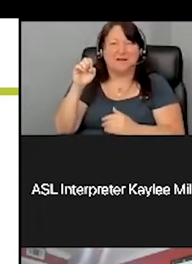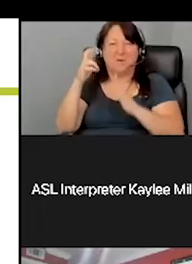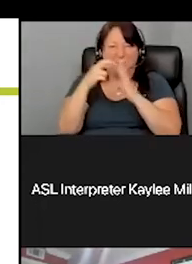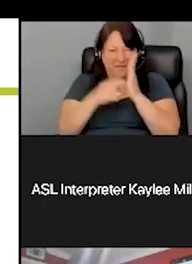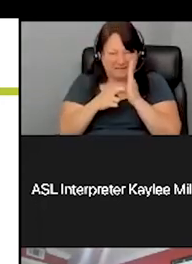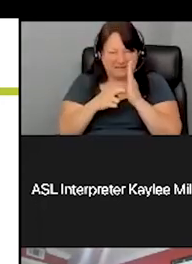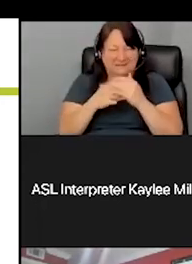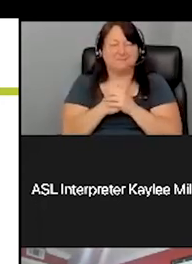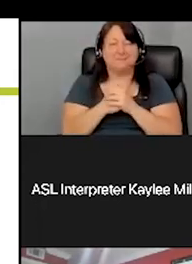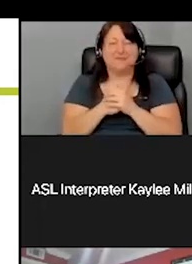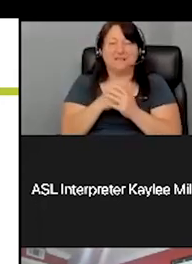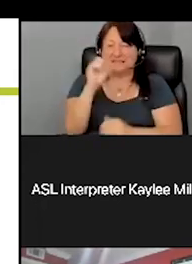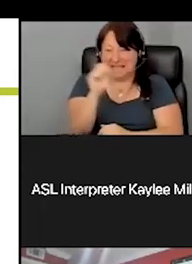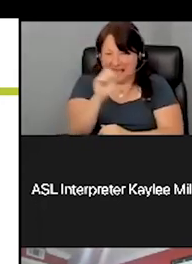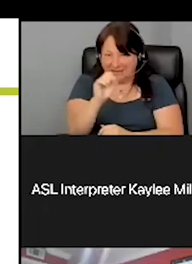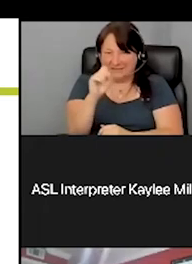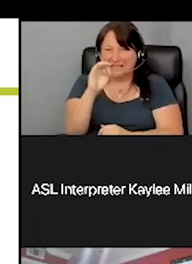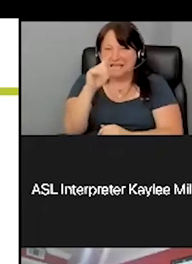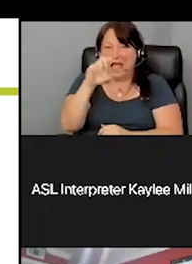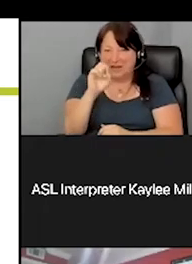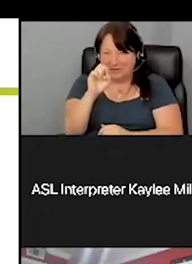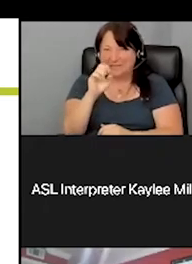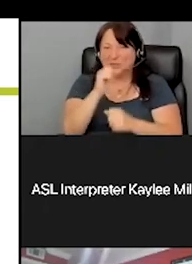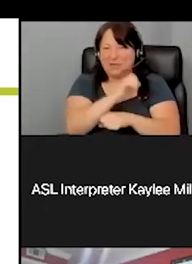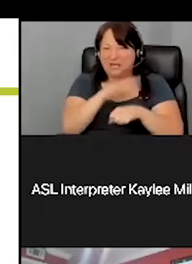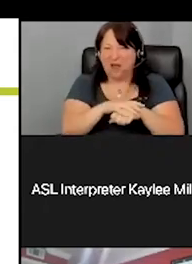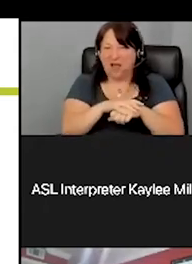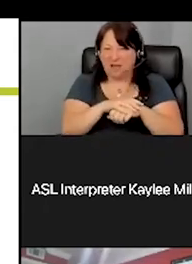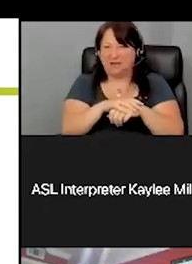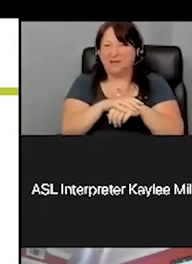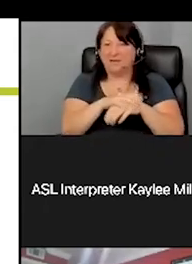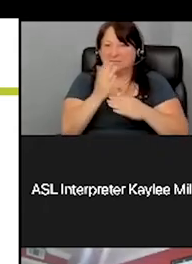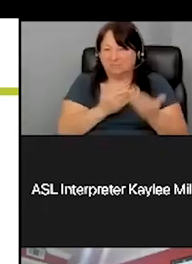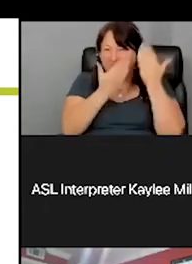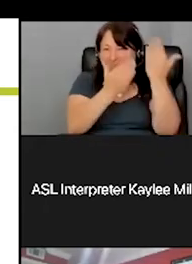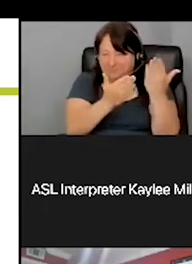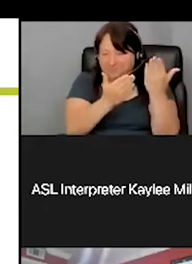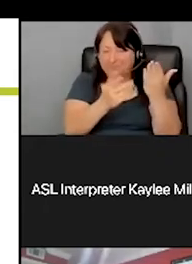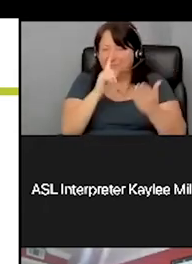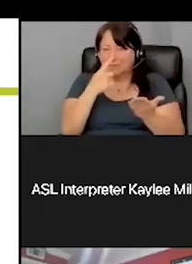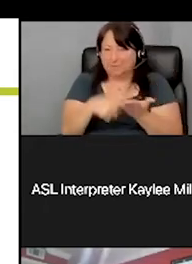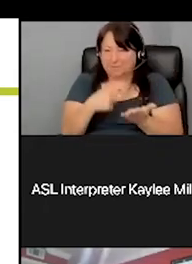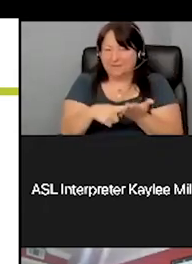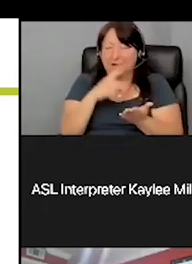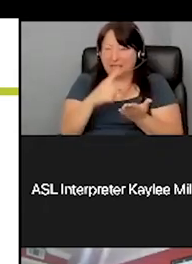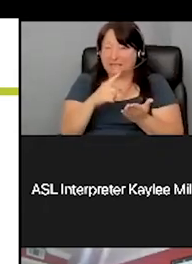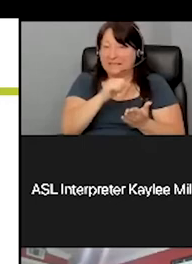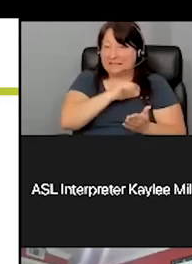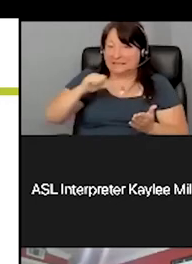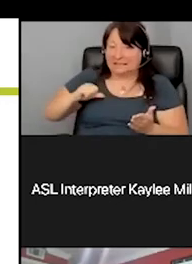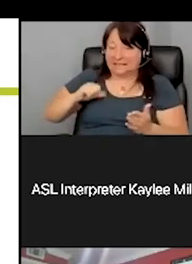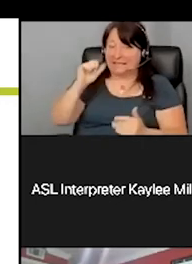URN technical provisions. And there is, if you, I'm sure you guys have talked about it, there is a proposed assembly bill that